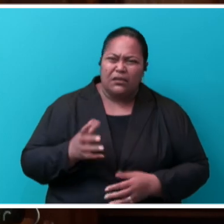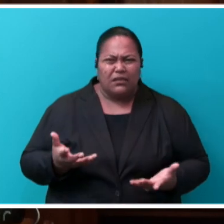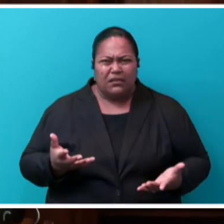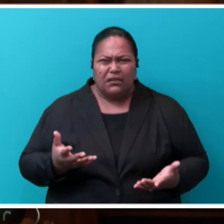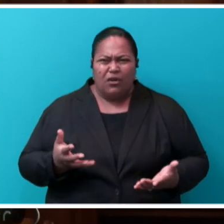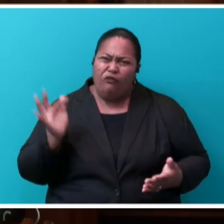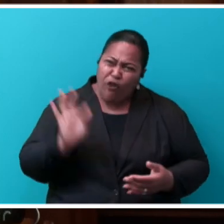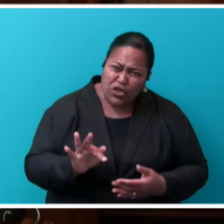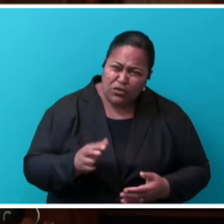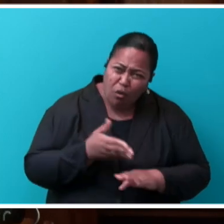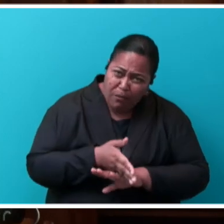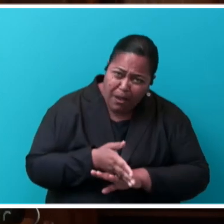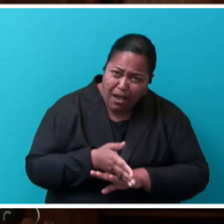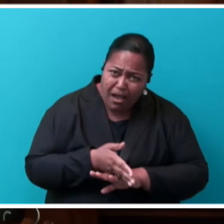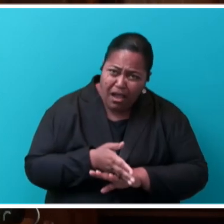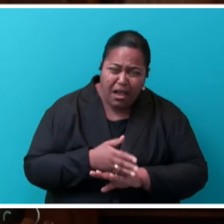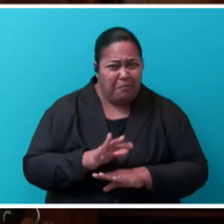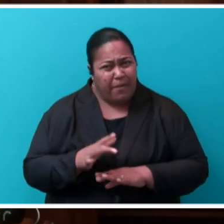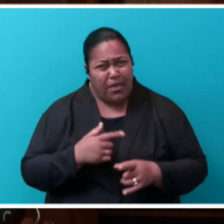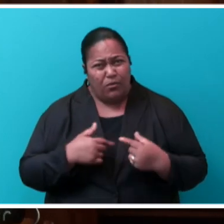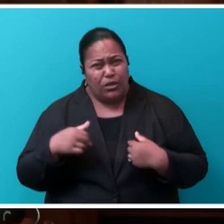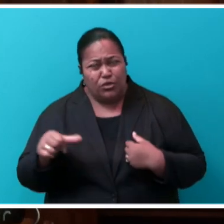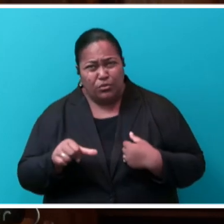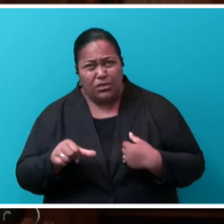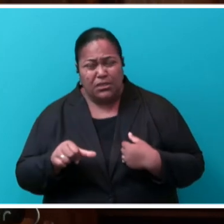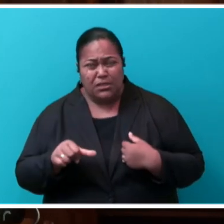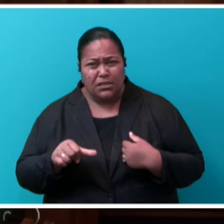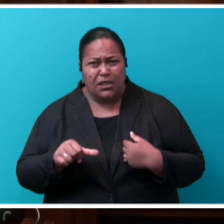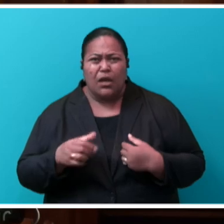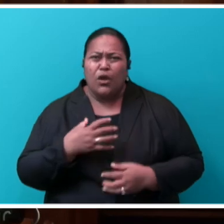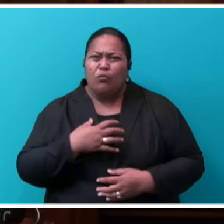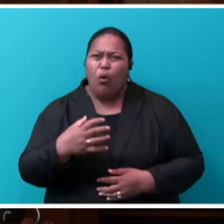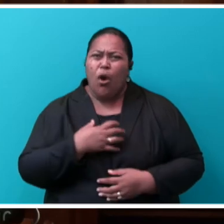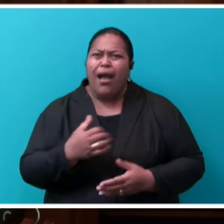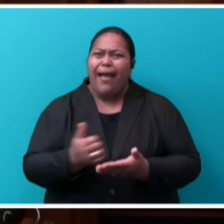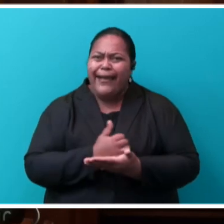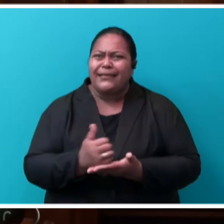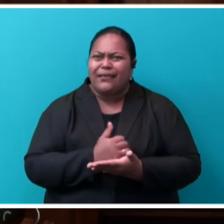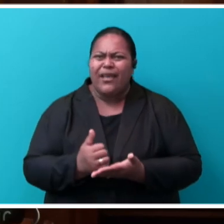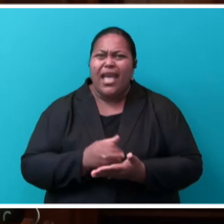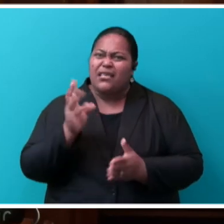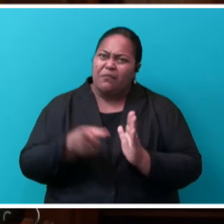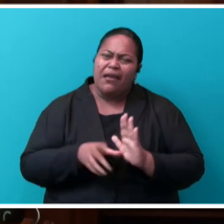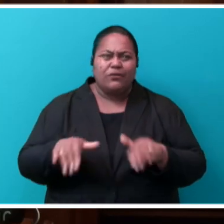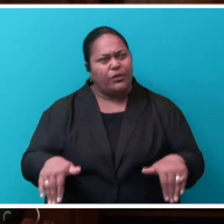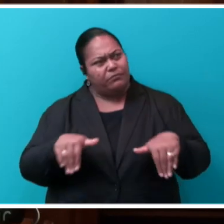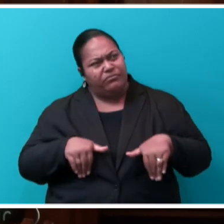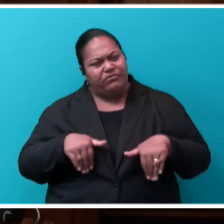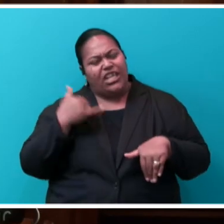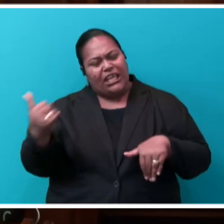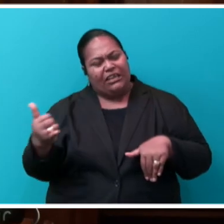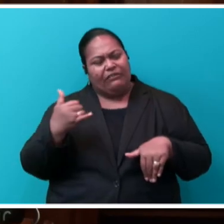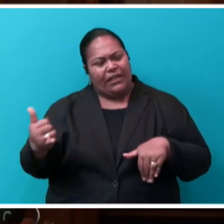enforcement. Perhaps we should take a more proactive role with our investigators and our